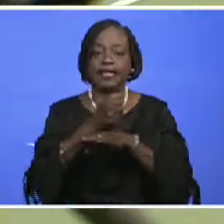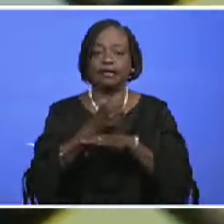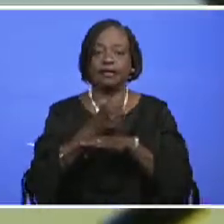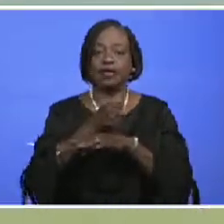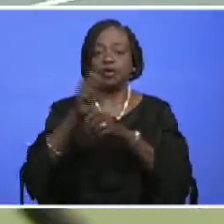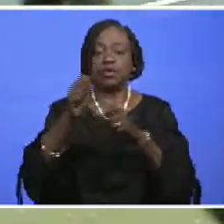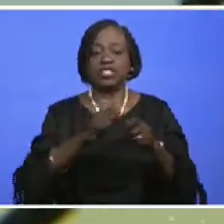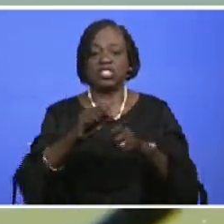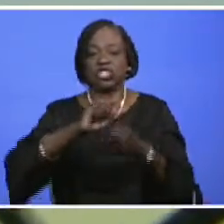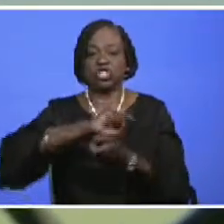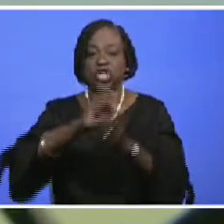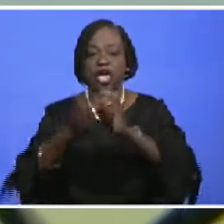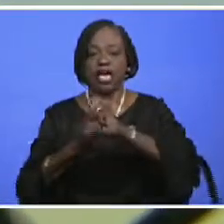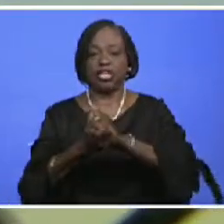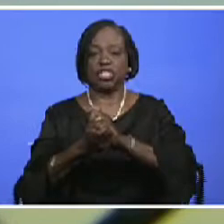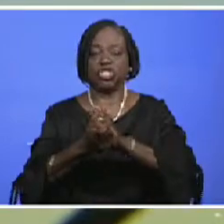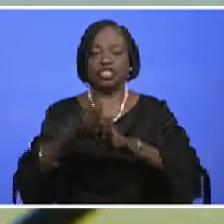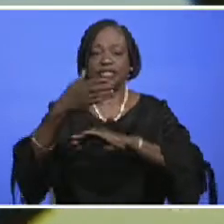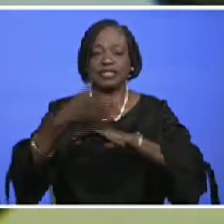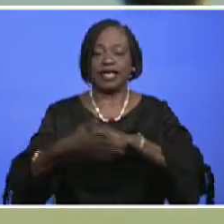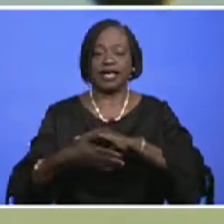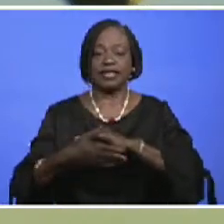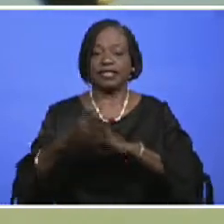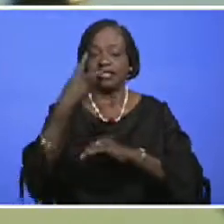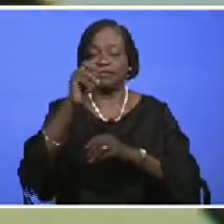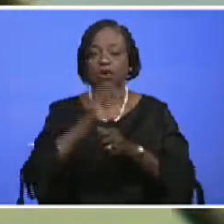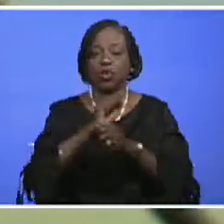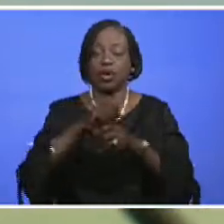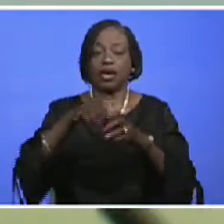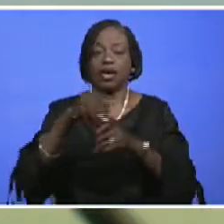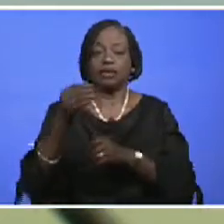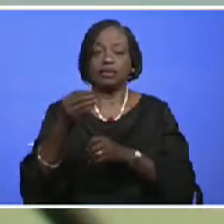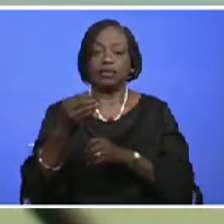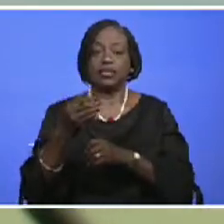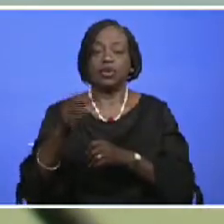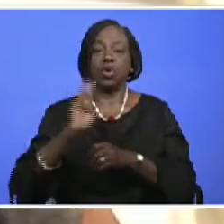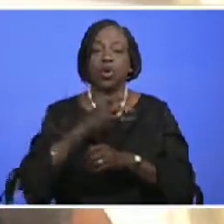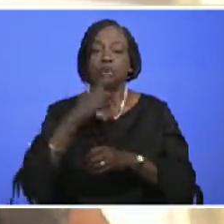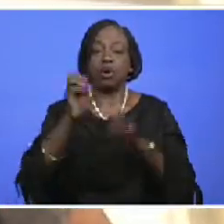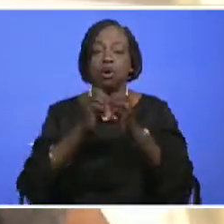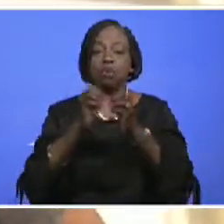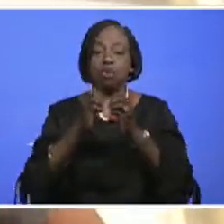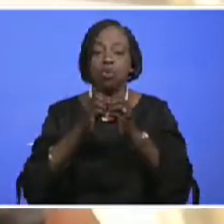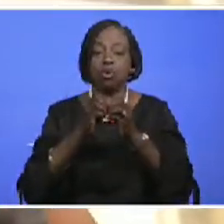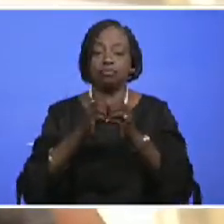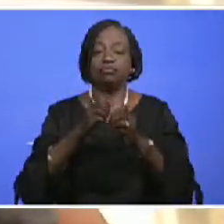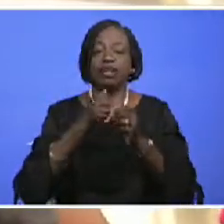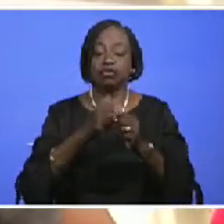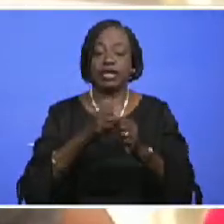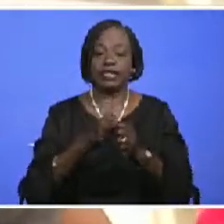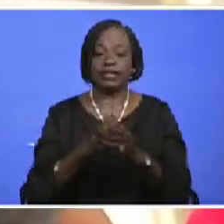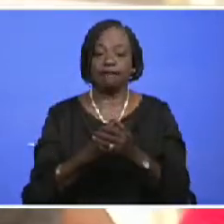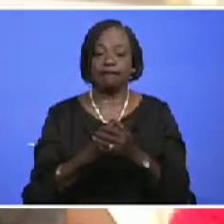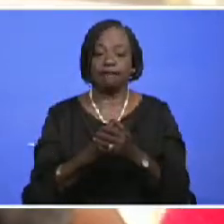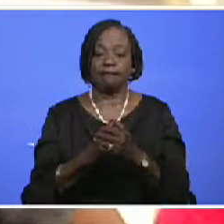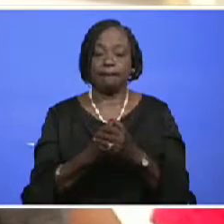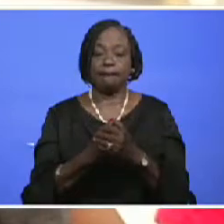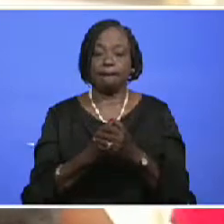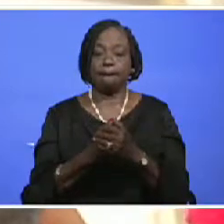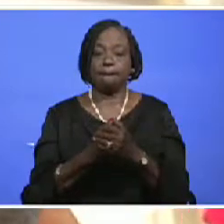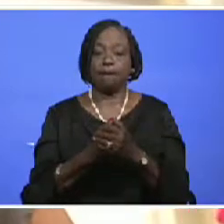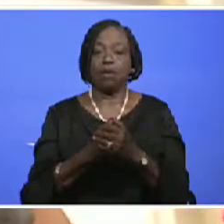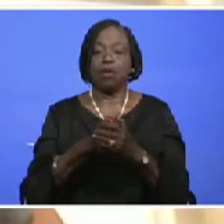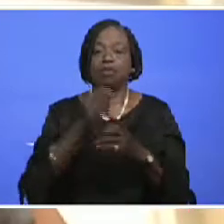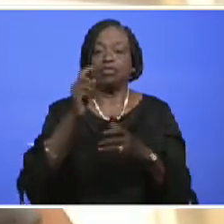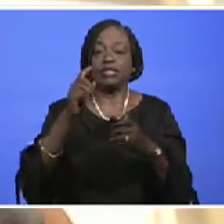bit, change sides and see how that would work out for us. And we were able to be more aggressive on the sides that we felt more comfortable on. It being like